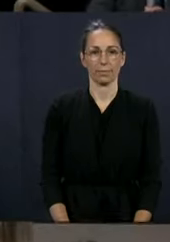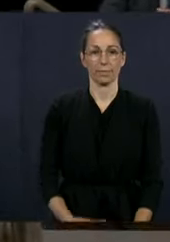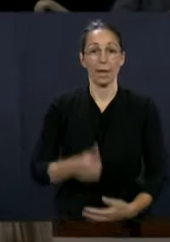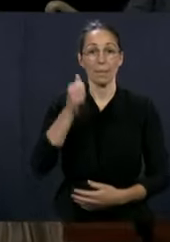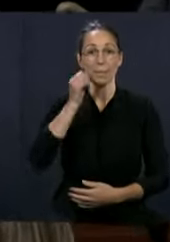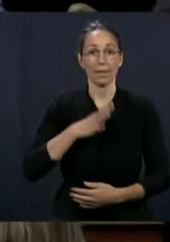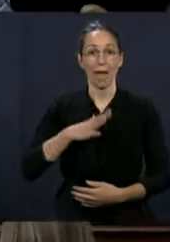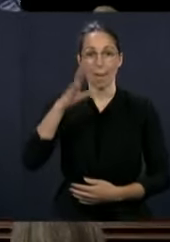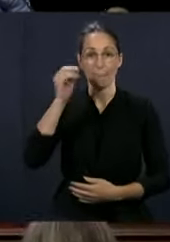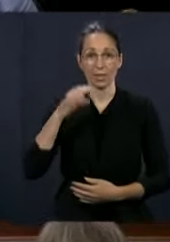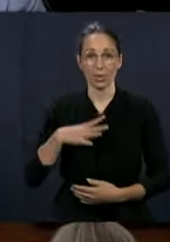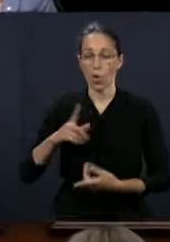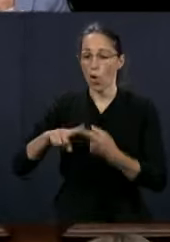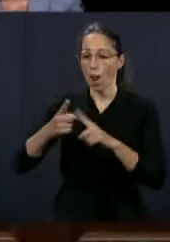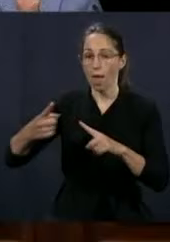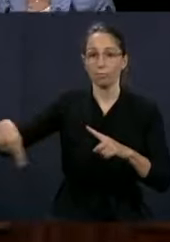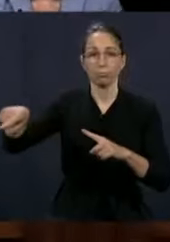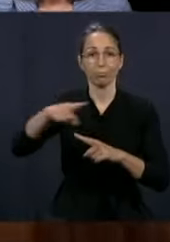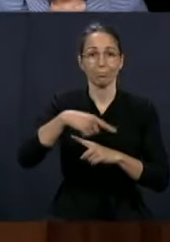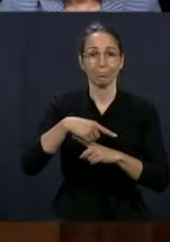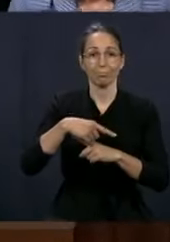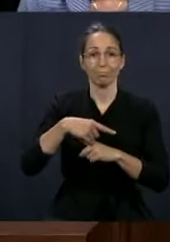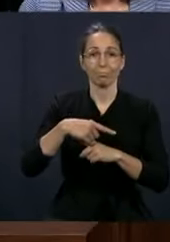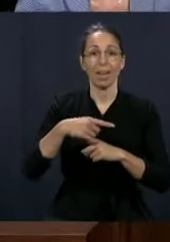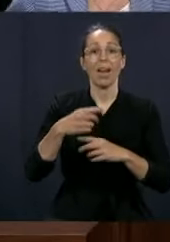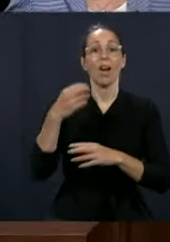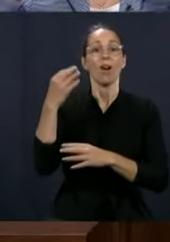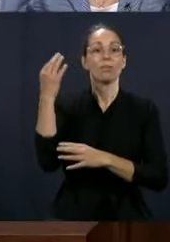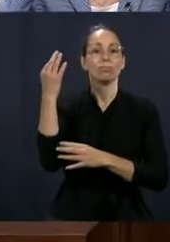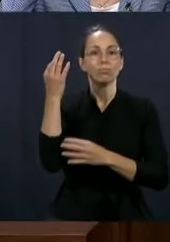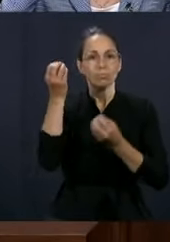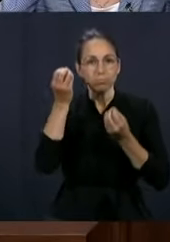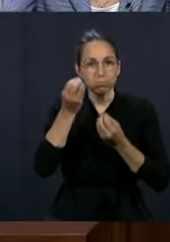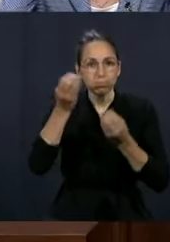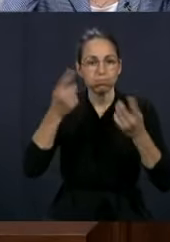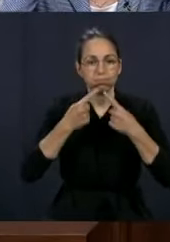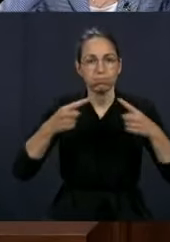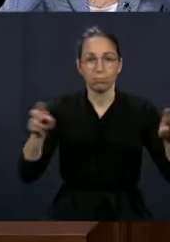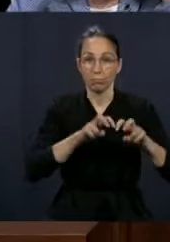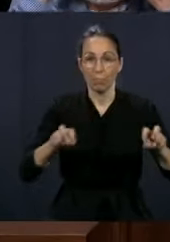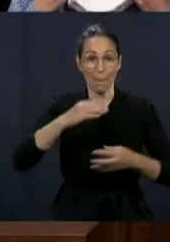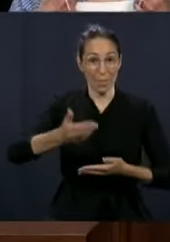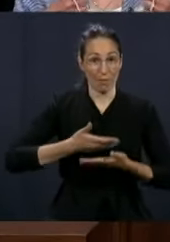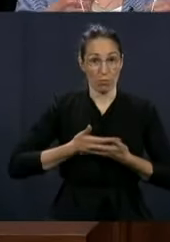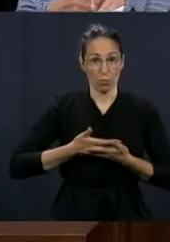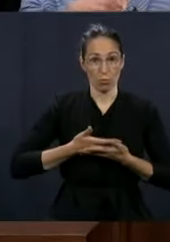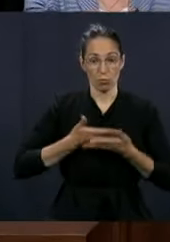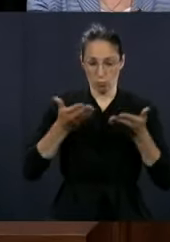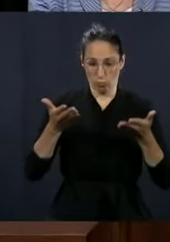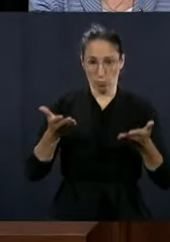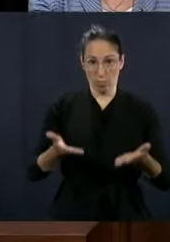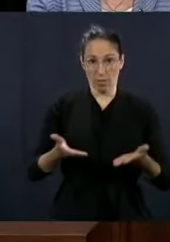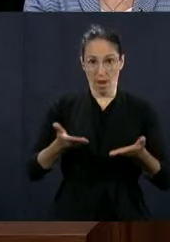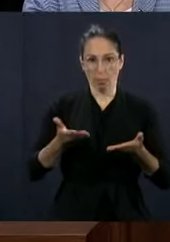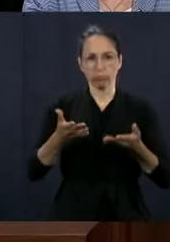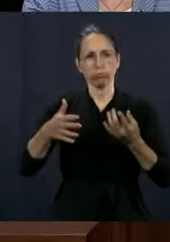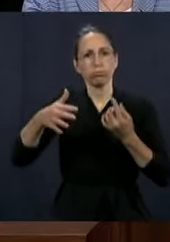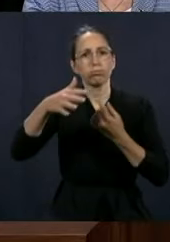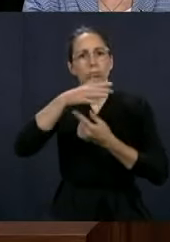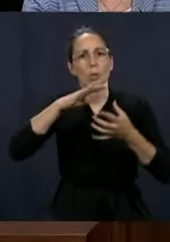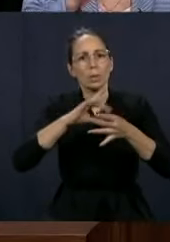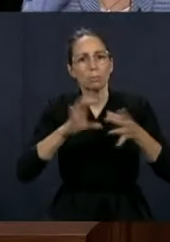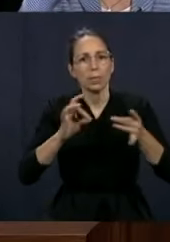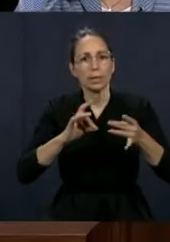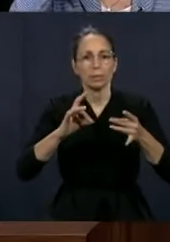Alors, mesdames, messieurs, So, ladies and gentlemen, dear colleagues, welcome to this press conference to go over the situation in Quebec about COVID-19.